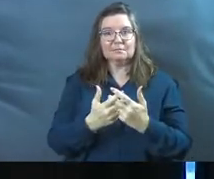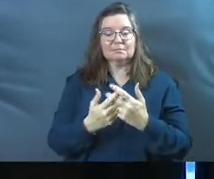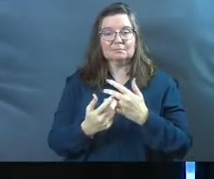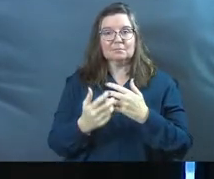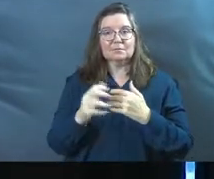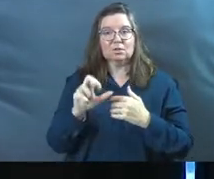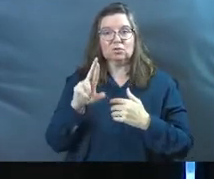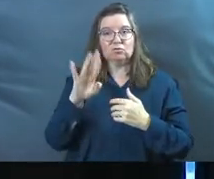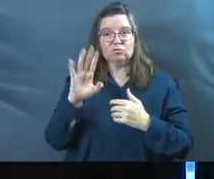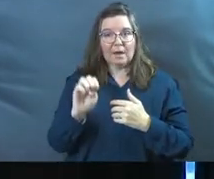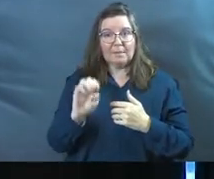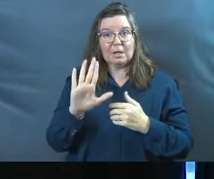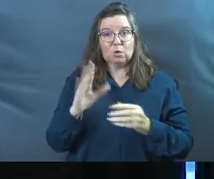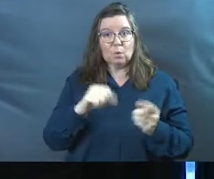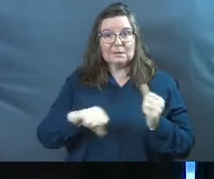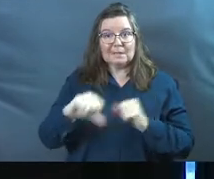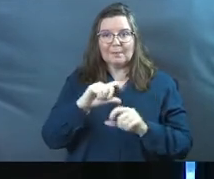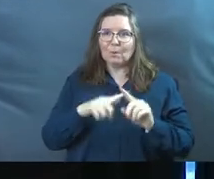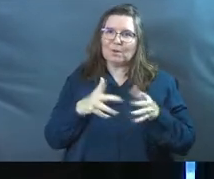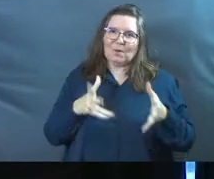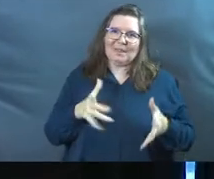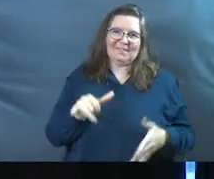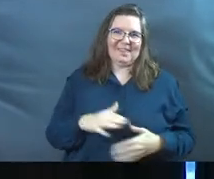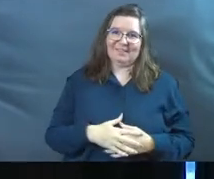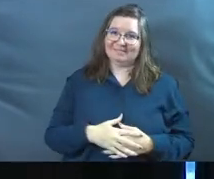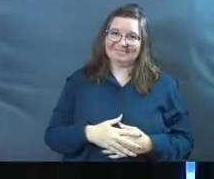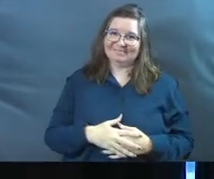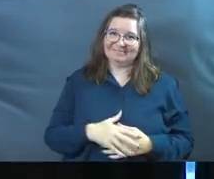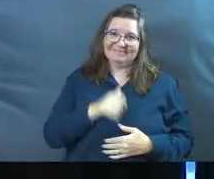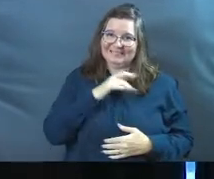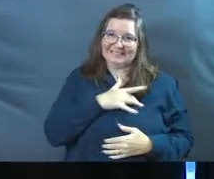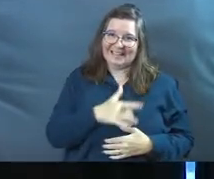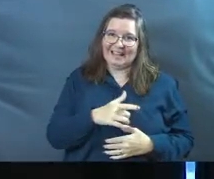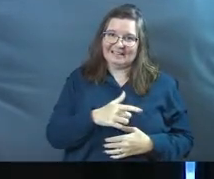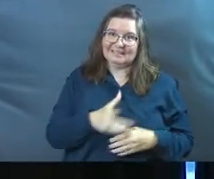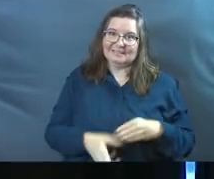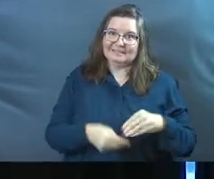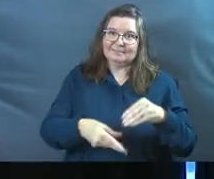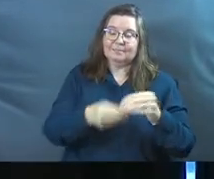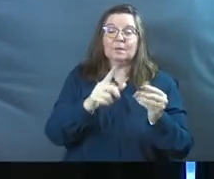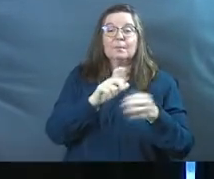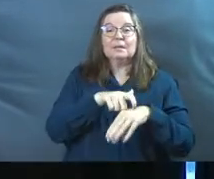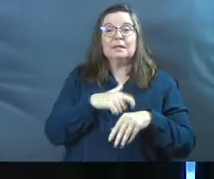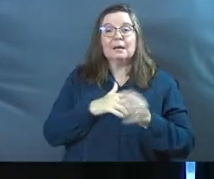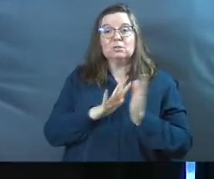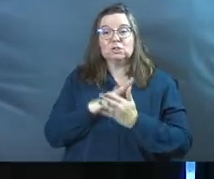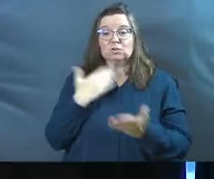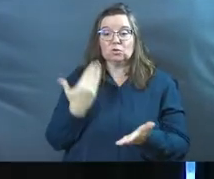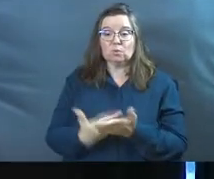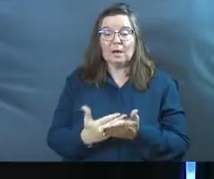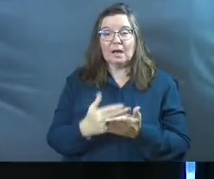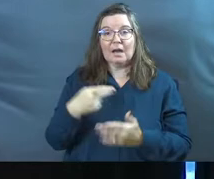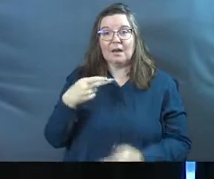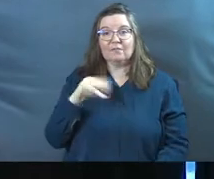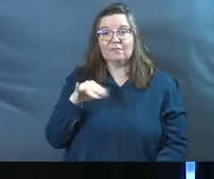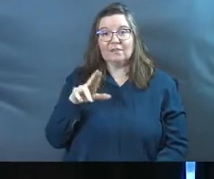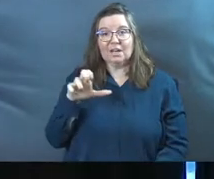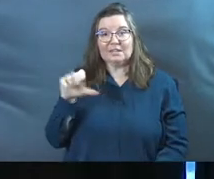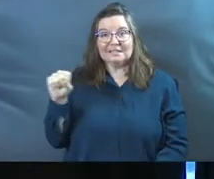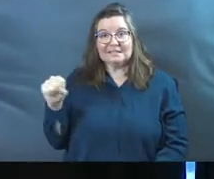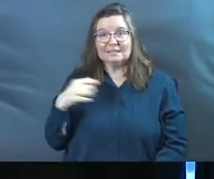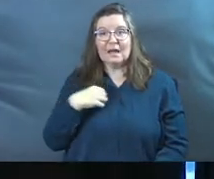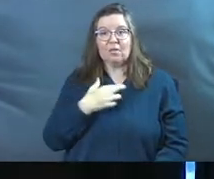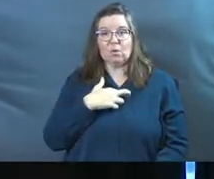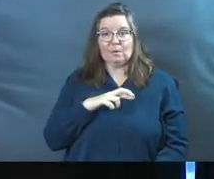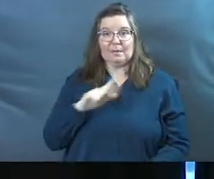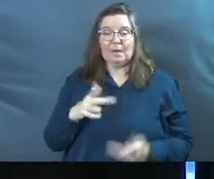society. But of course, we don't leave it there, do we? And so by the time Jesus came on the scene, the Pharisees and the religious people